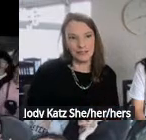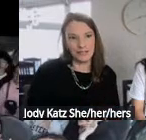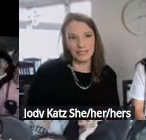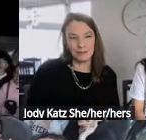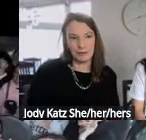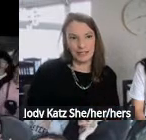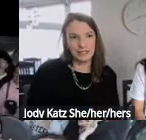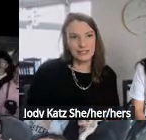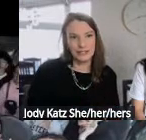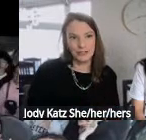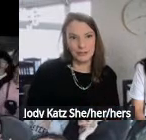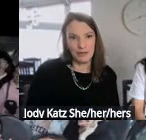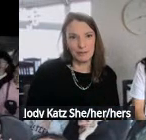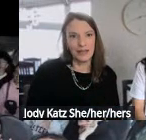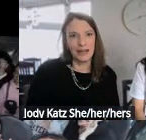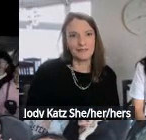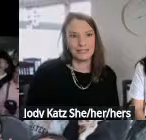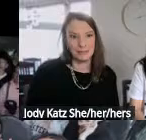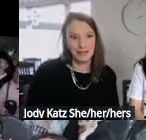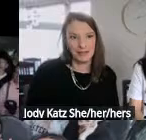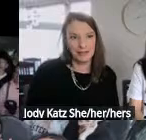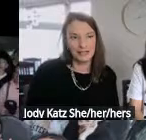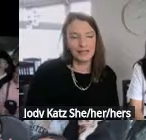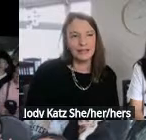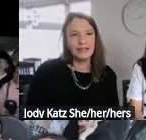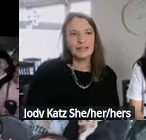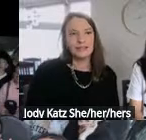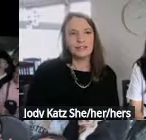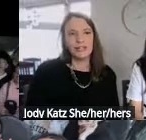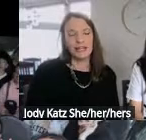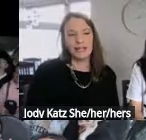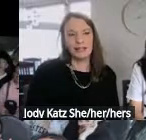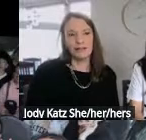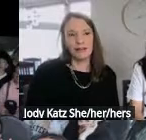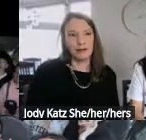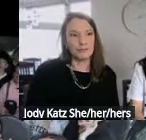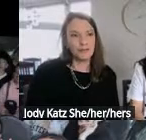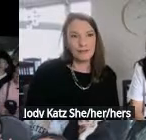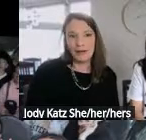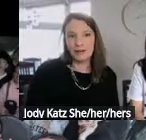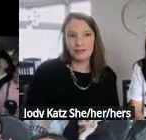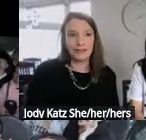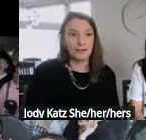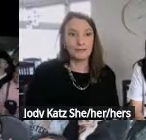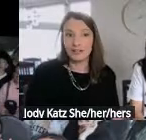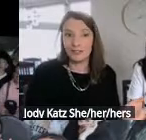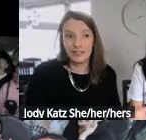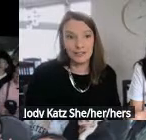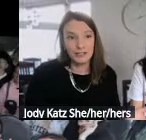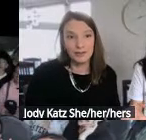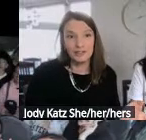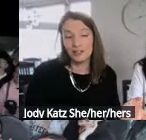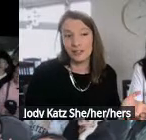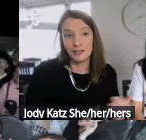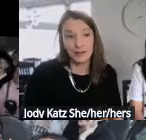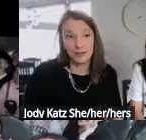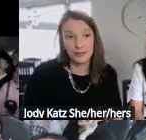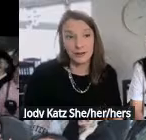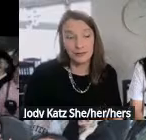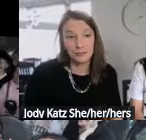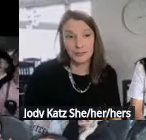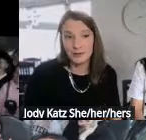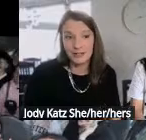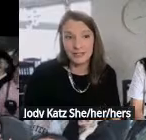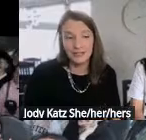completely because of these experiences that she's been able to have independently. She can travel by herself. As she said, she